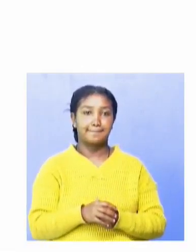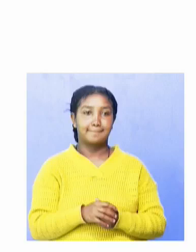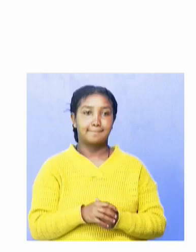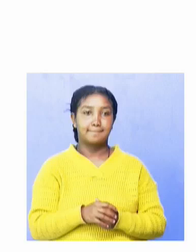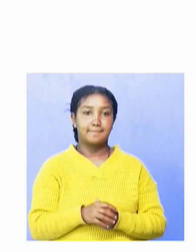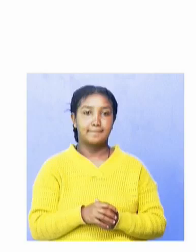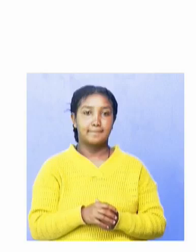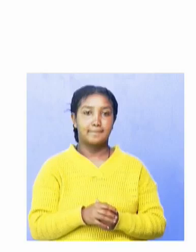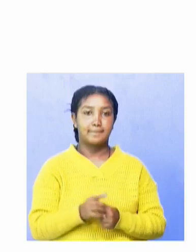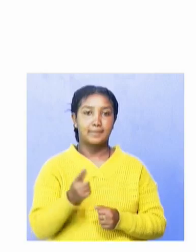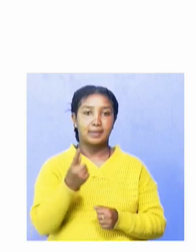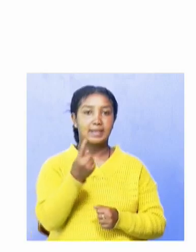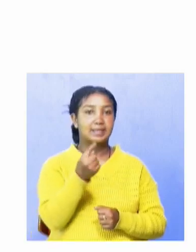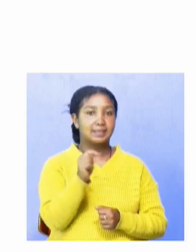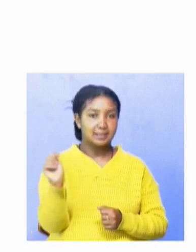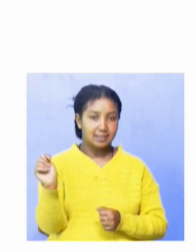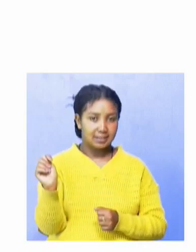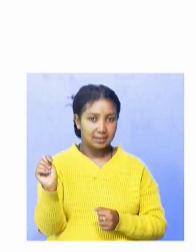the